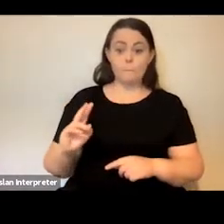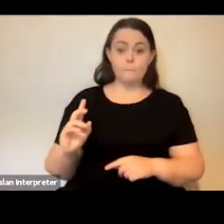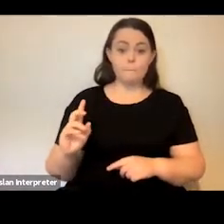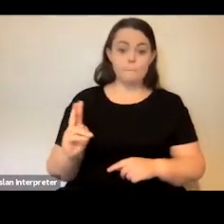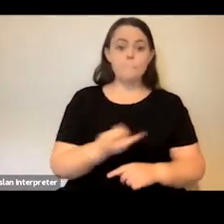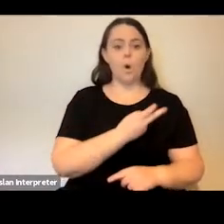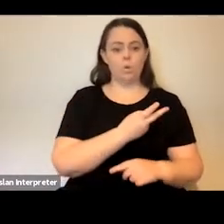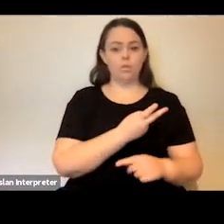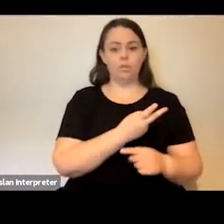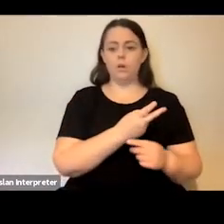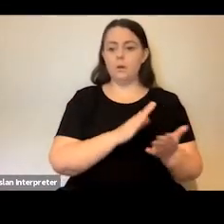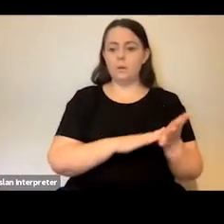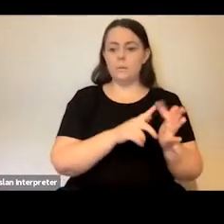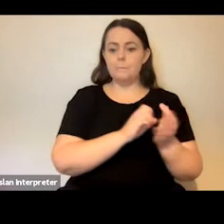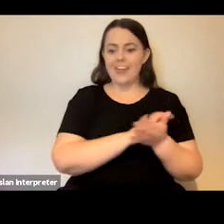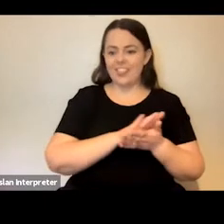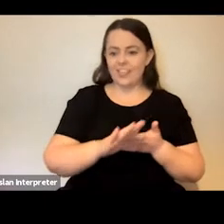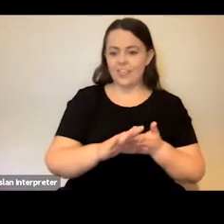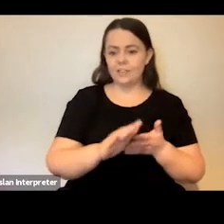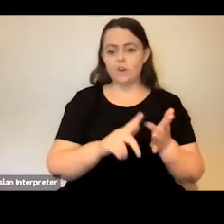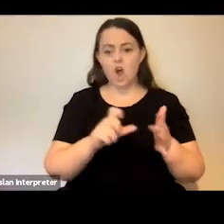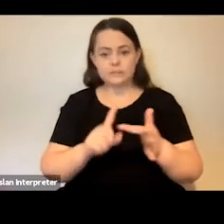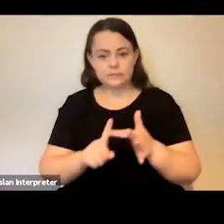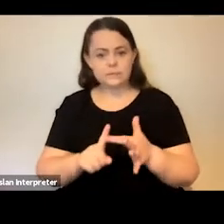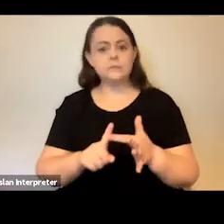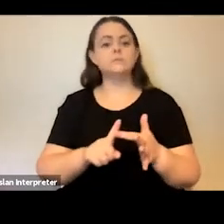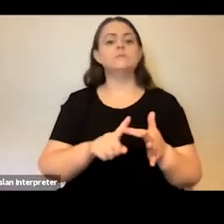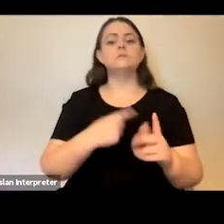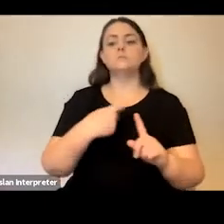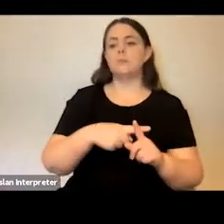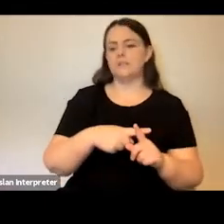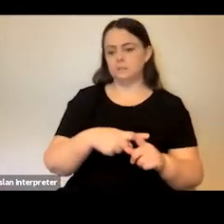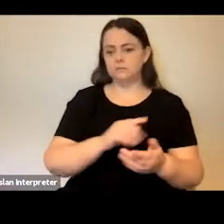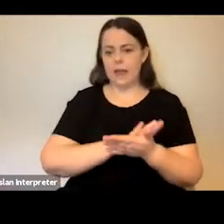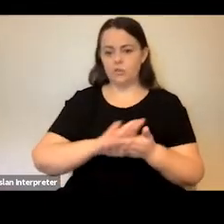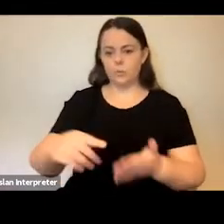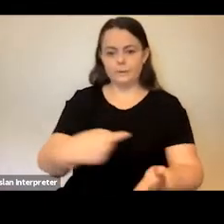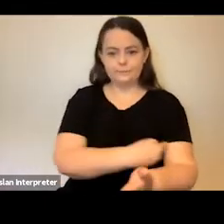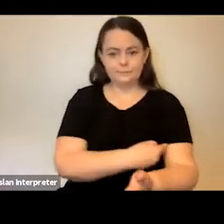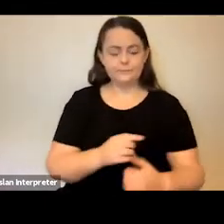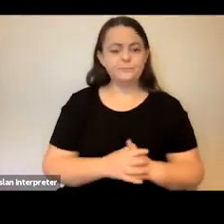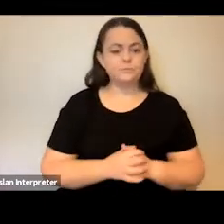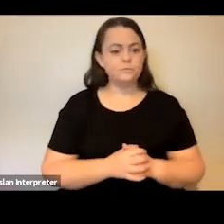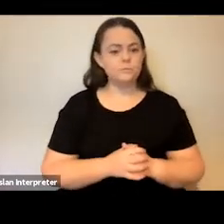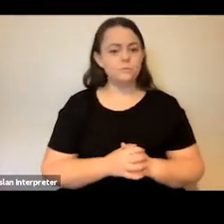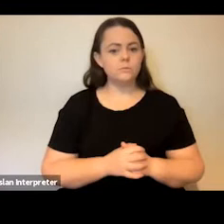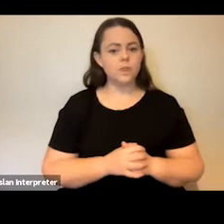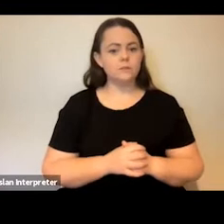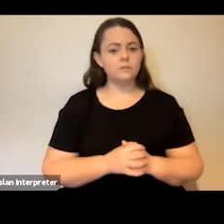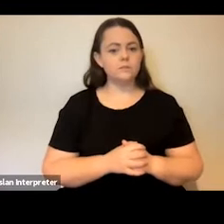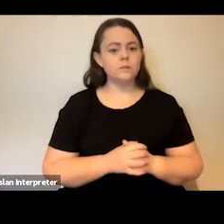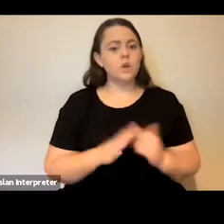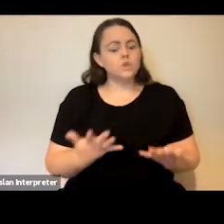seem to align with other research as well. And the questions that were posed last year, so we saw a reduction in